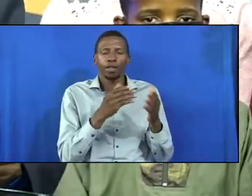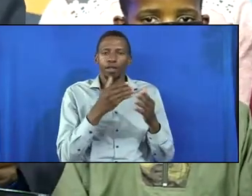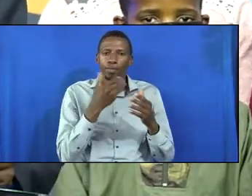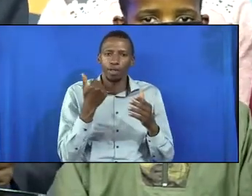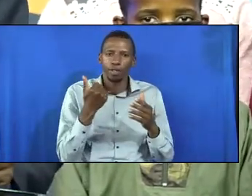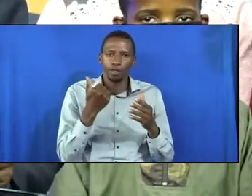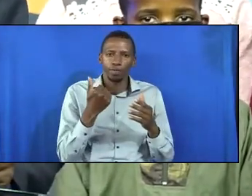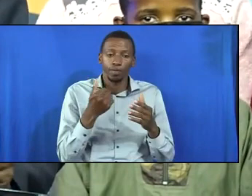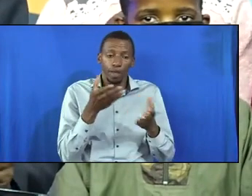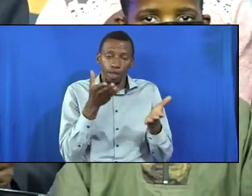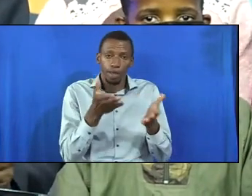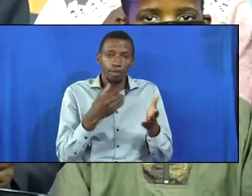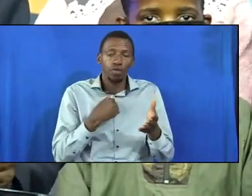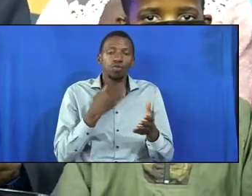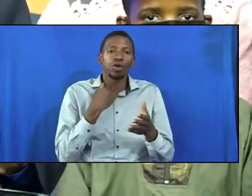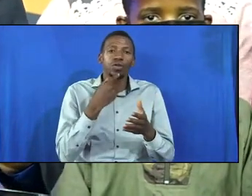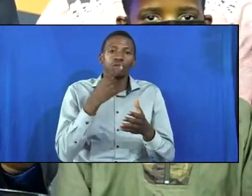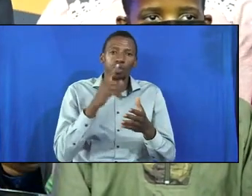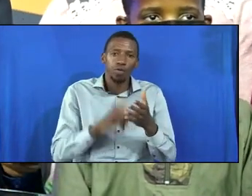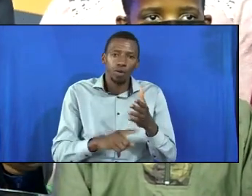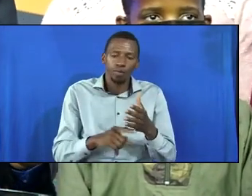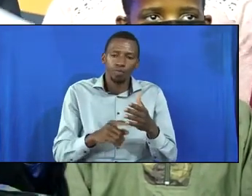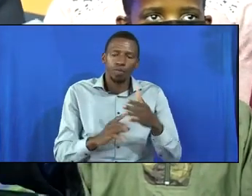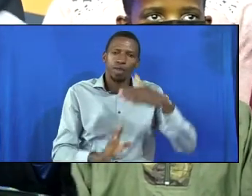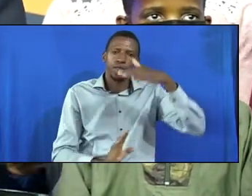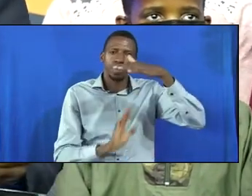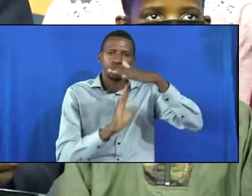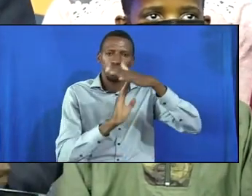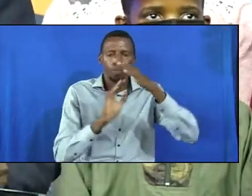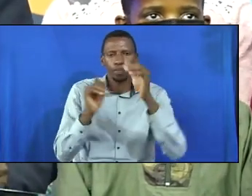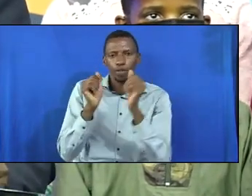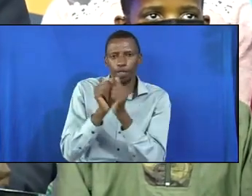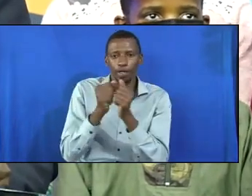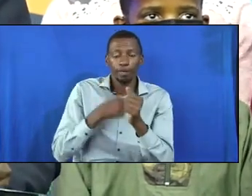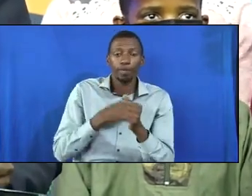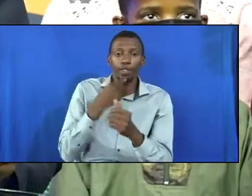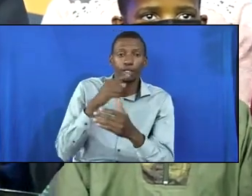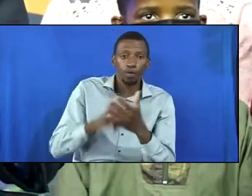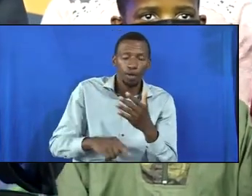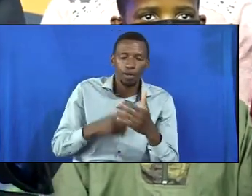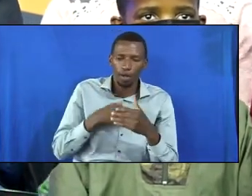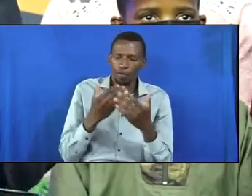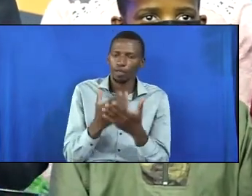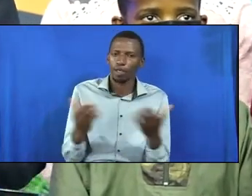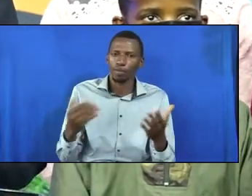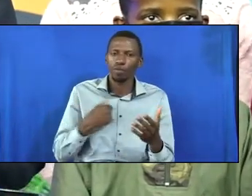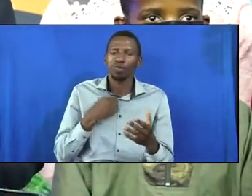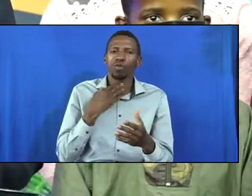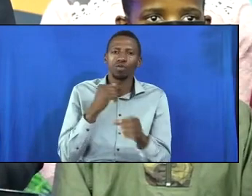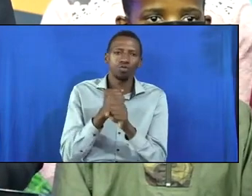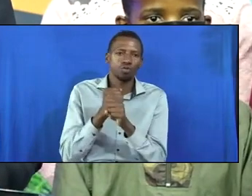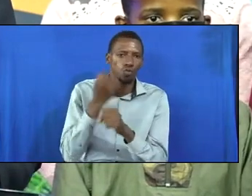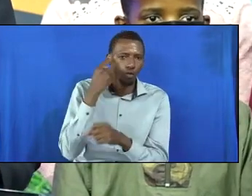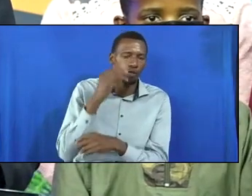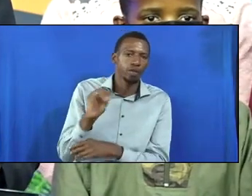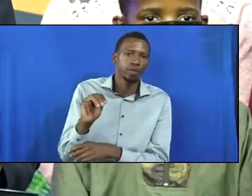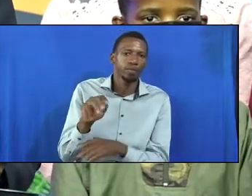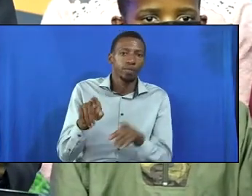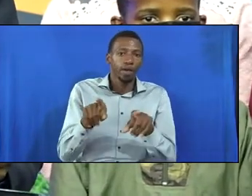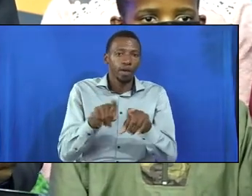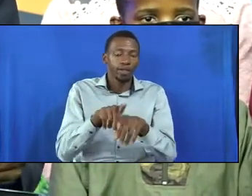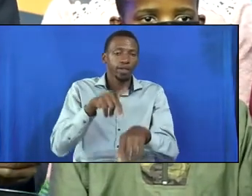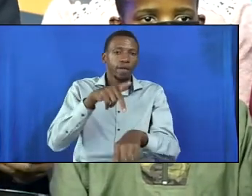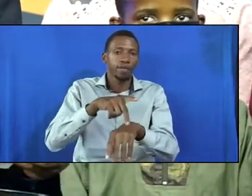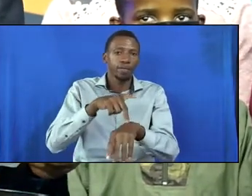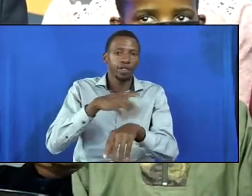identify the top 10. And the top 10, I said there is something I'll do for them. like Peter and John, I will not give them